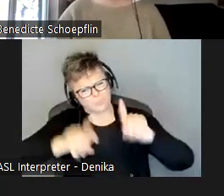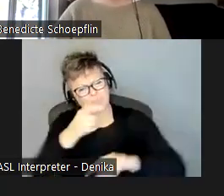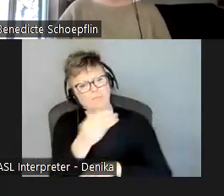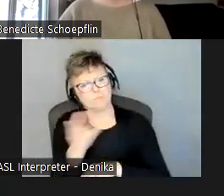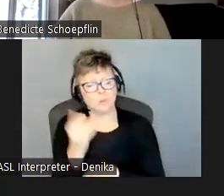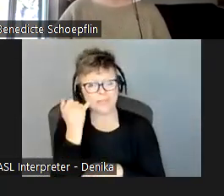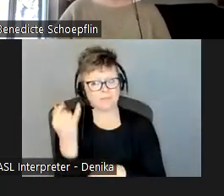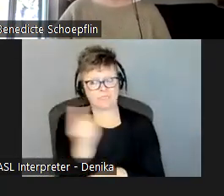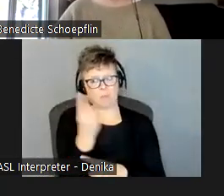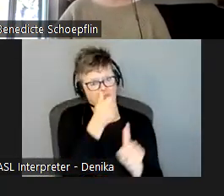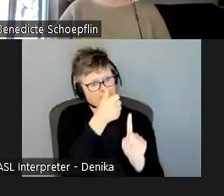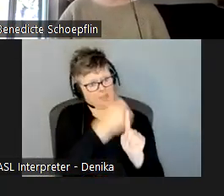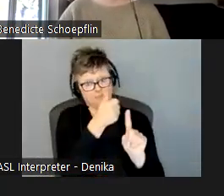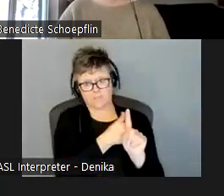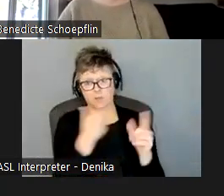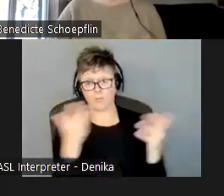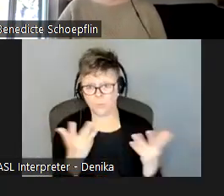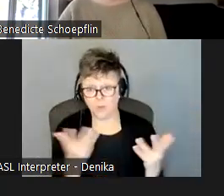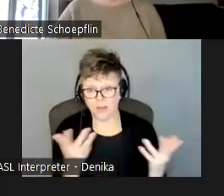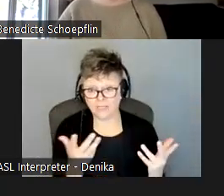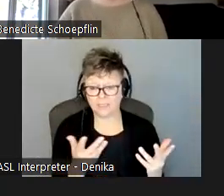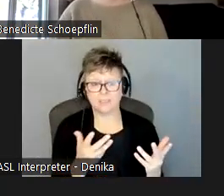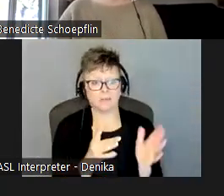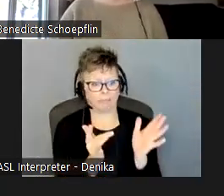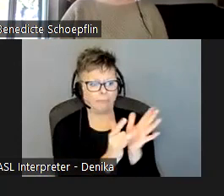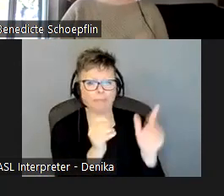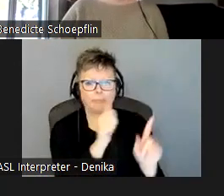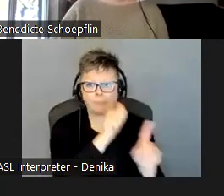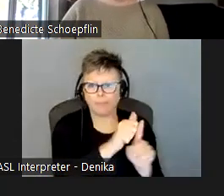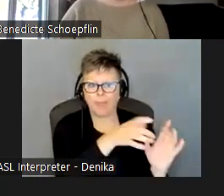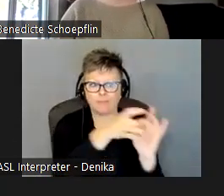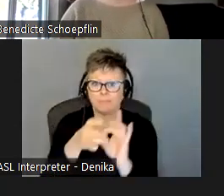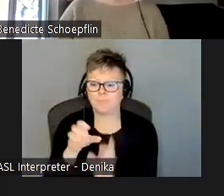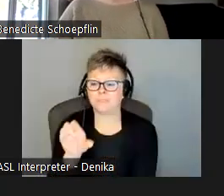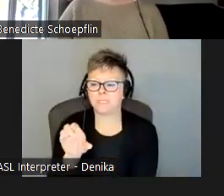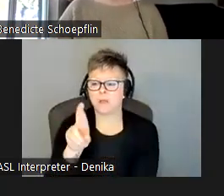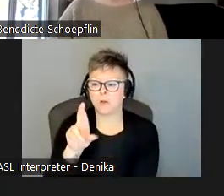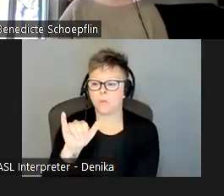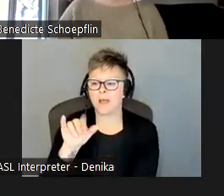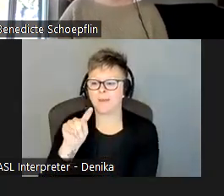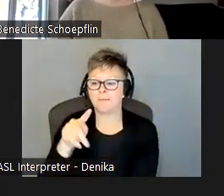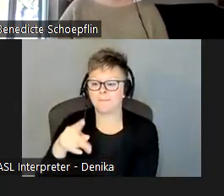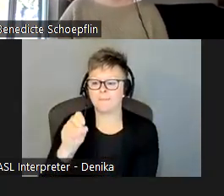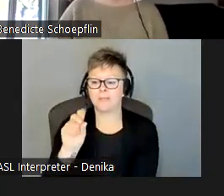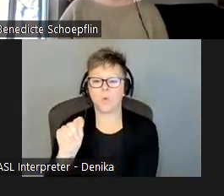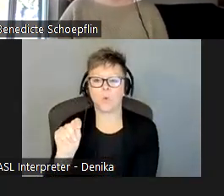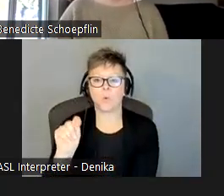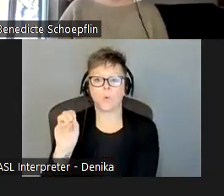been basically a victim of a scam that had to do with crypto stuff, how do